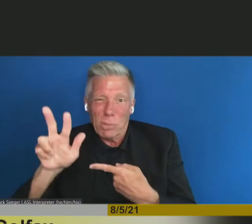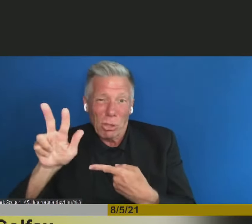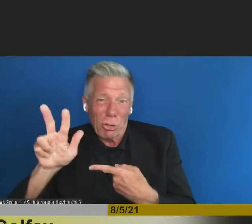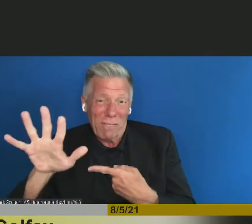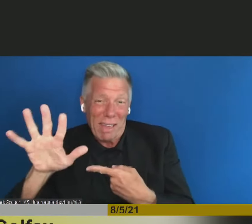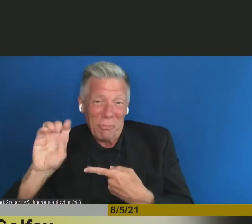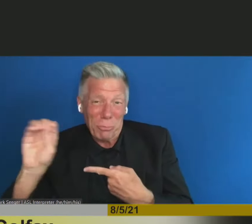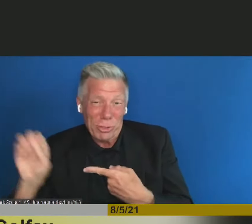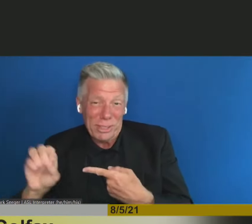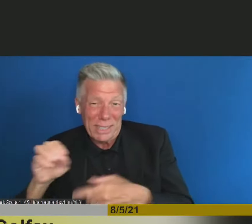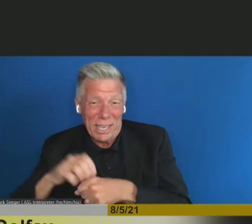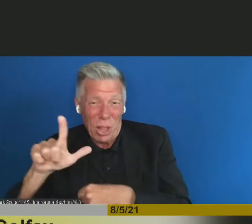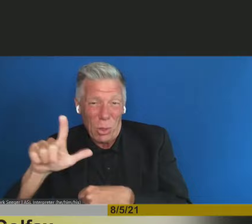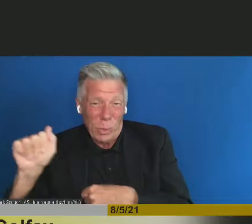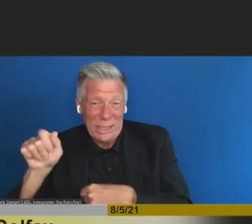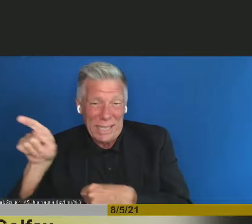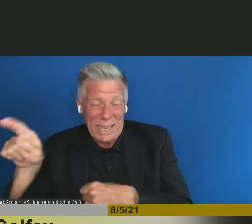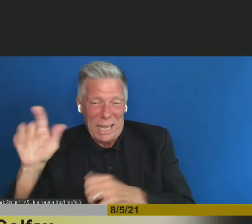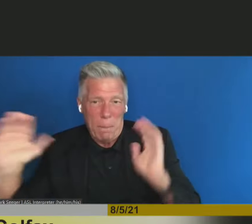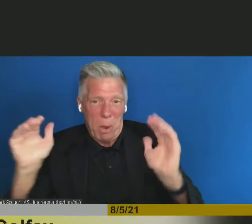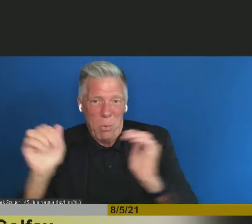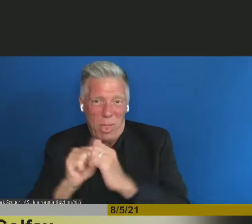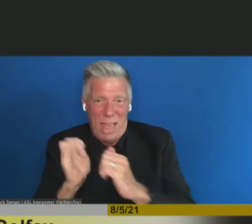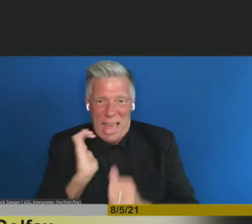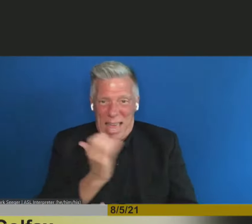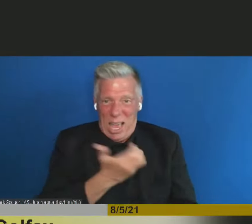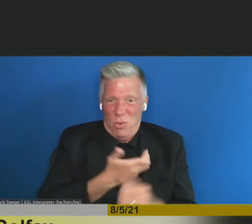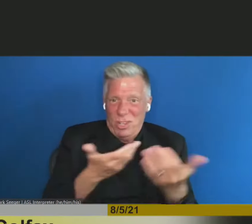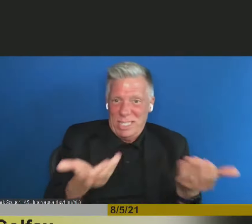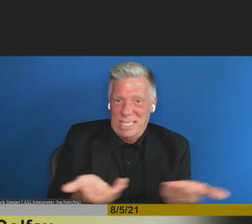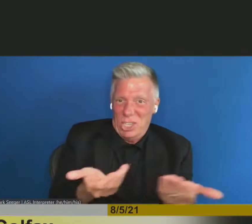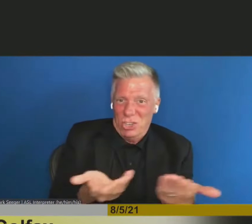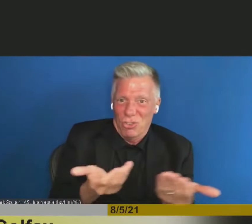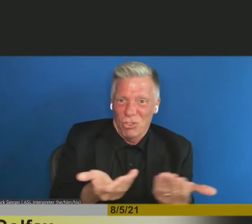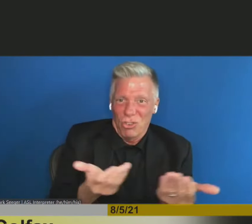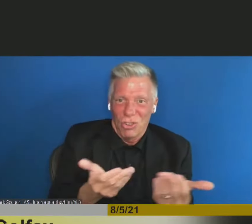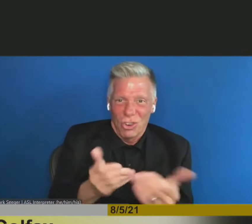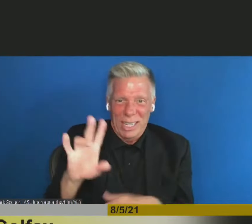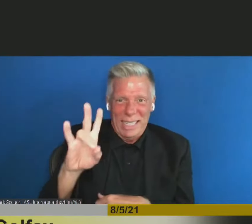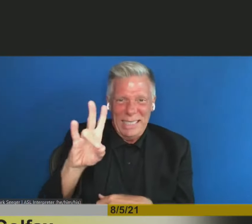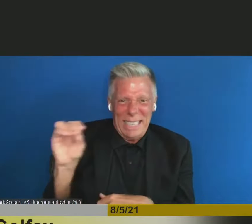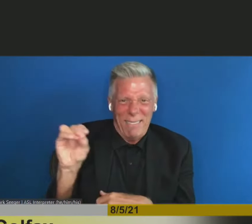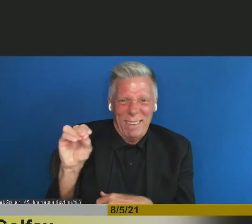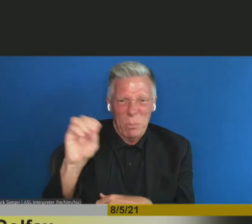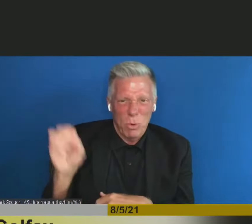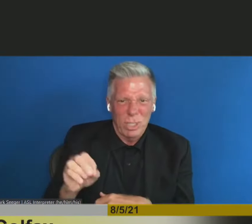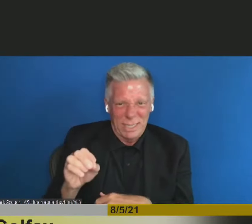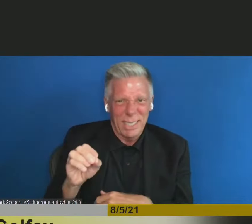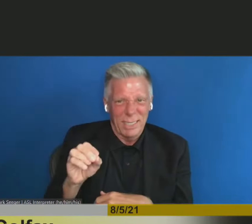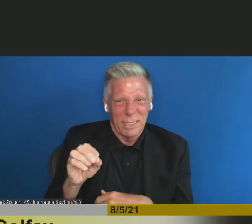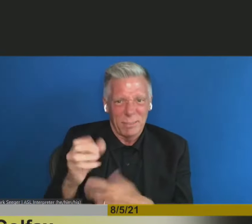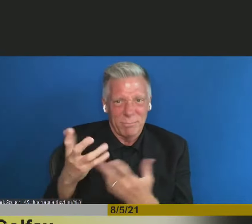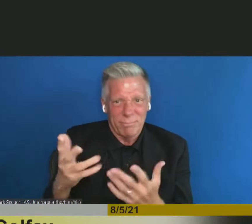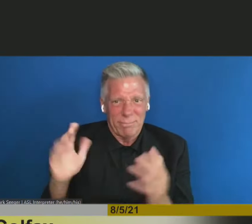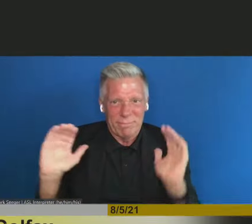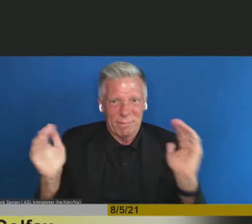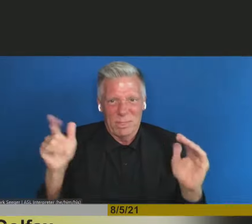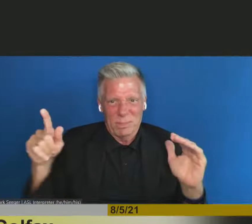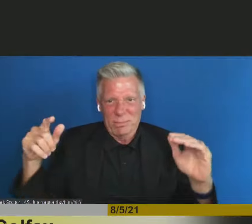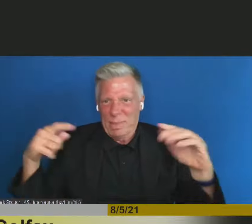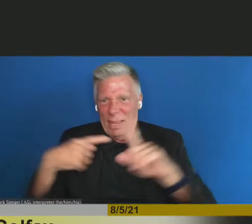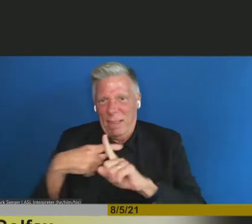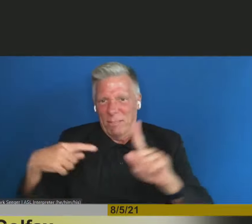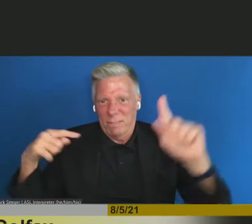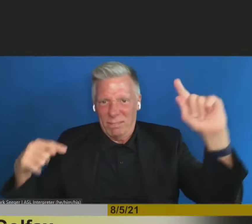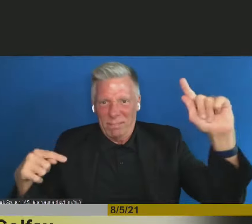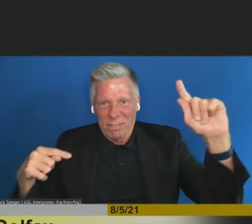35% compared to ours, which is at 70% overall. And right now, there's just not any